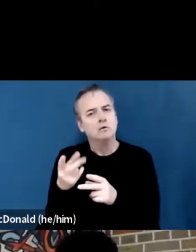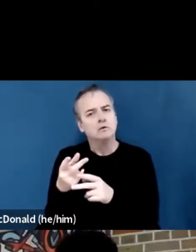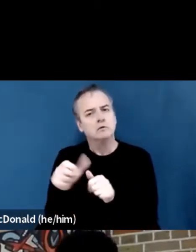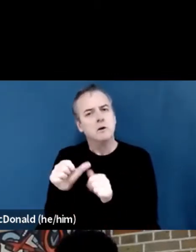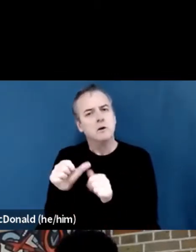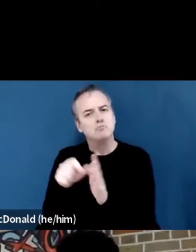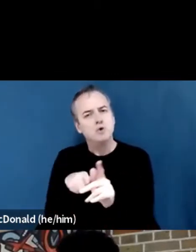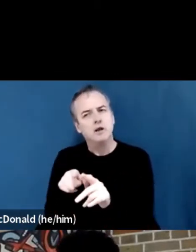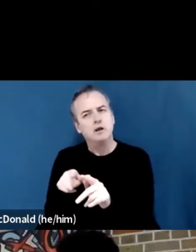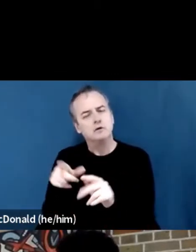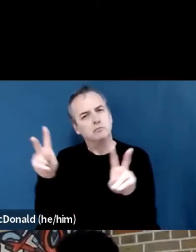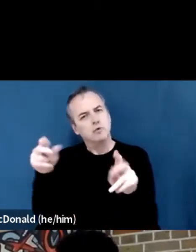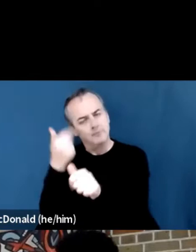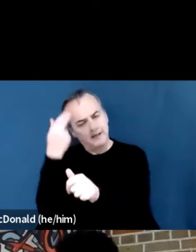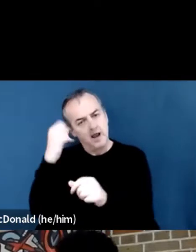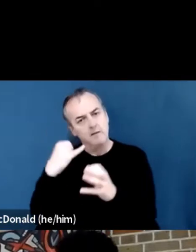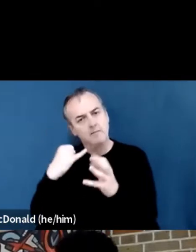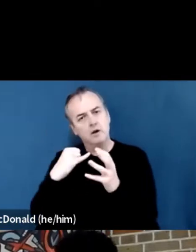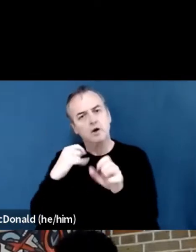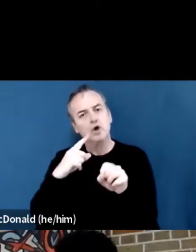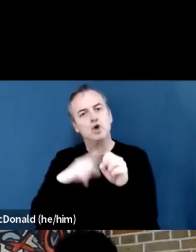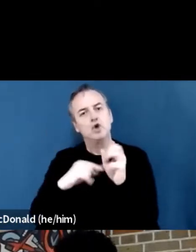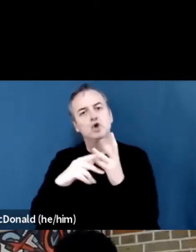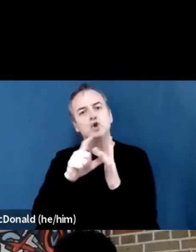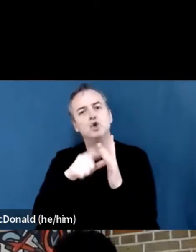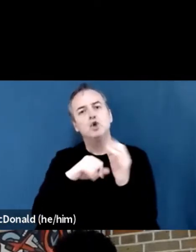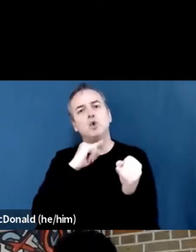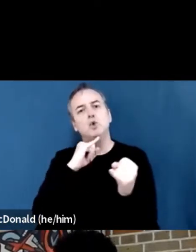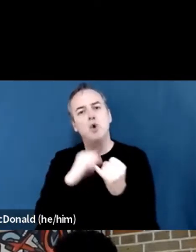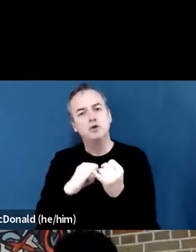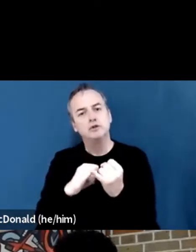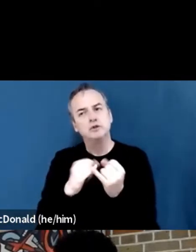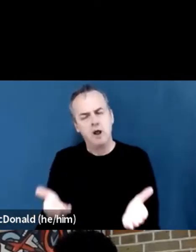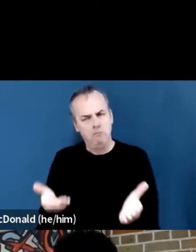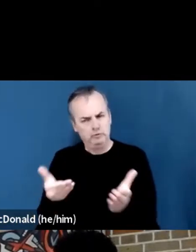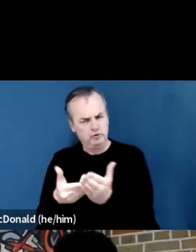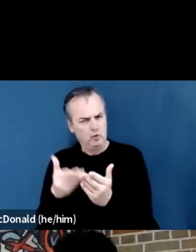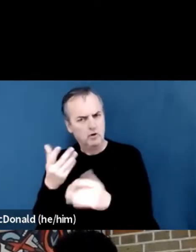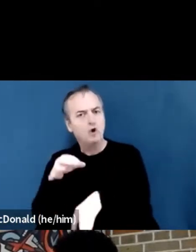Kudos, and I did the Doctor's Shadow scheme.